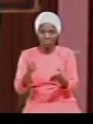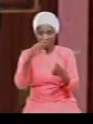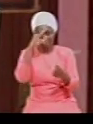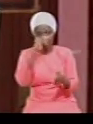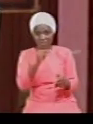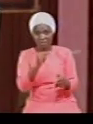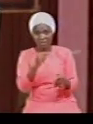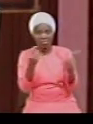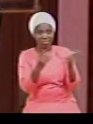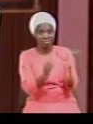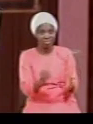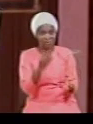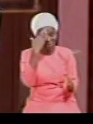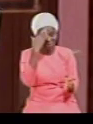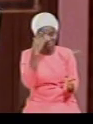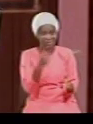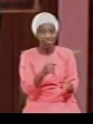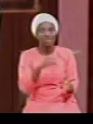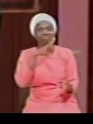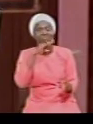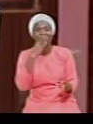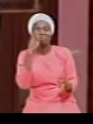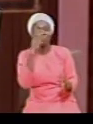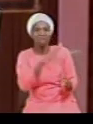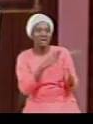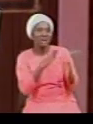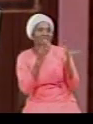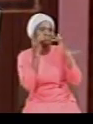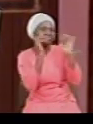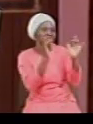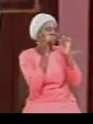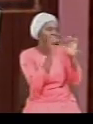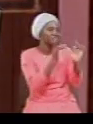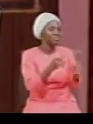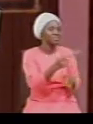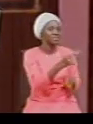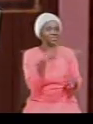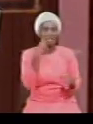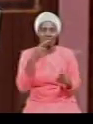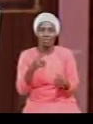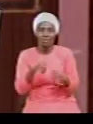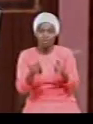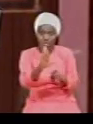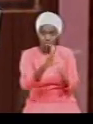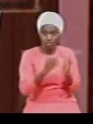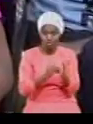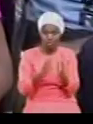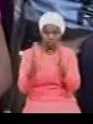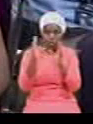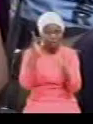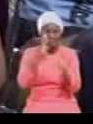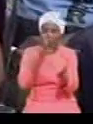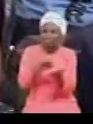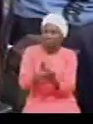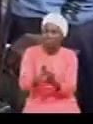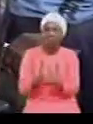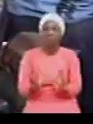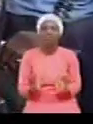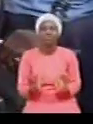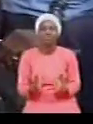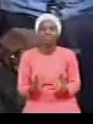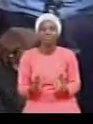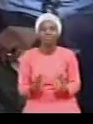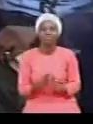dirty jokes they crack, but your conversation is honest. You go to barb